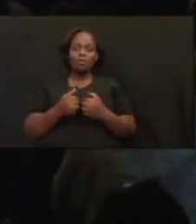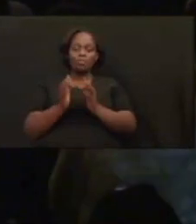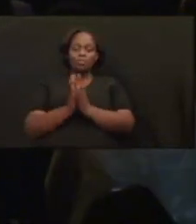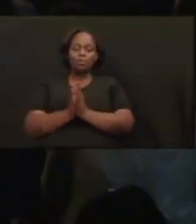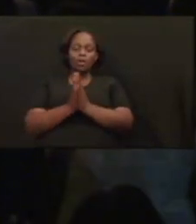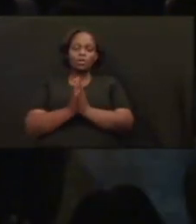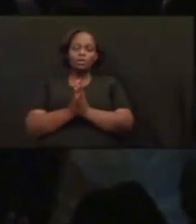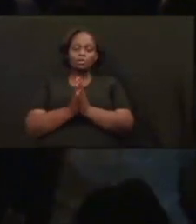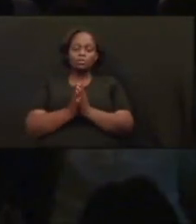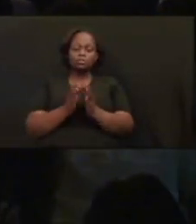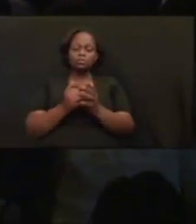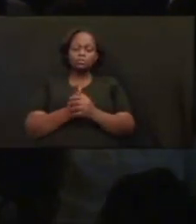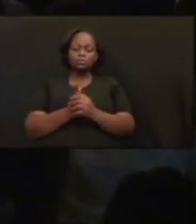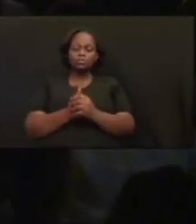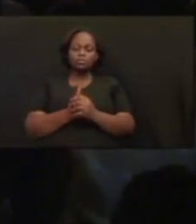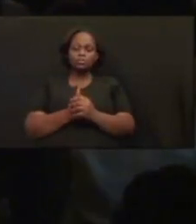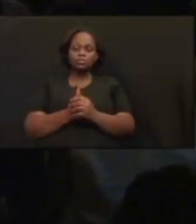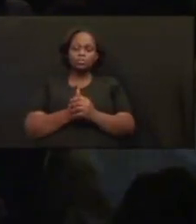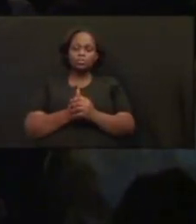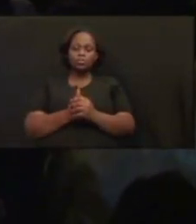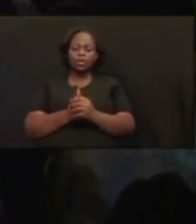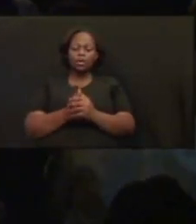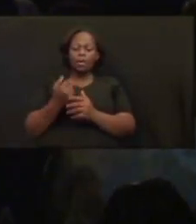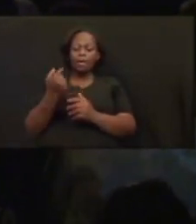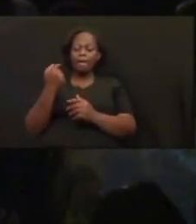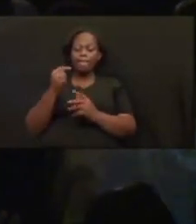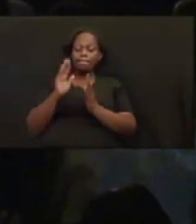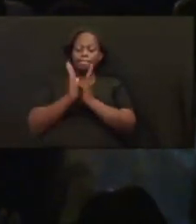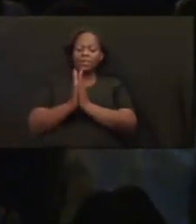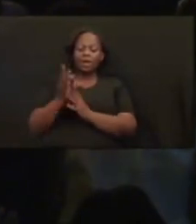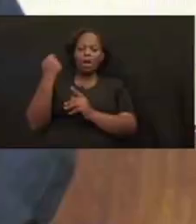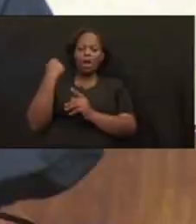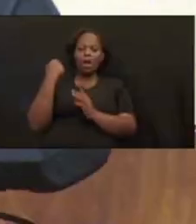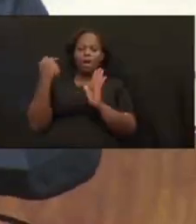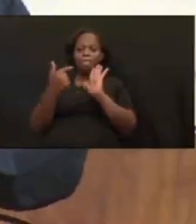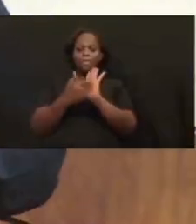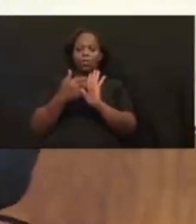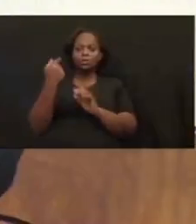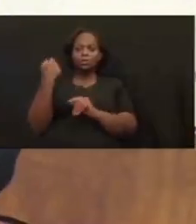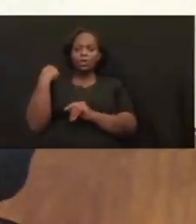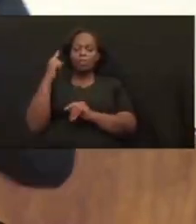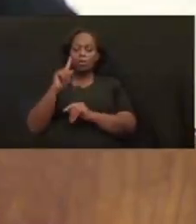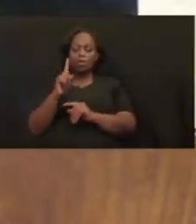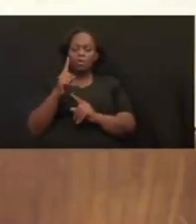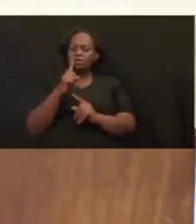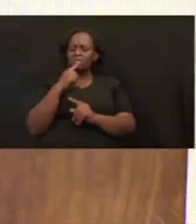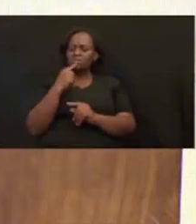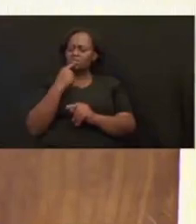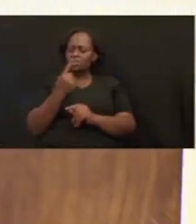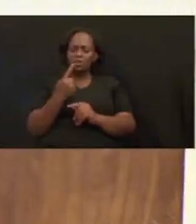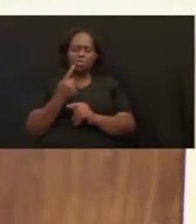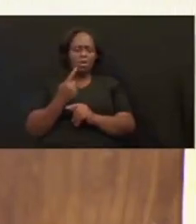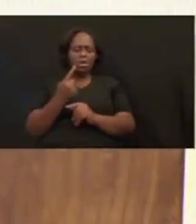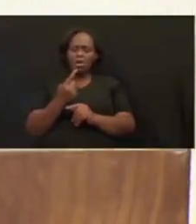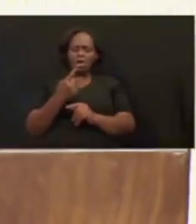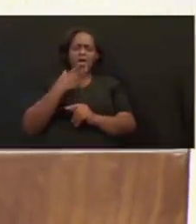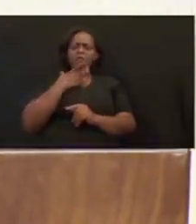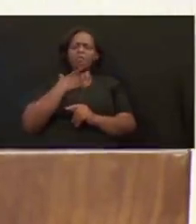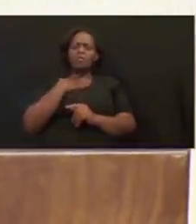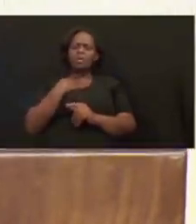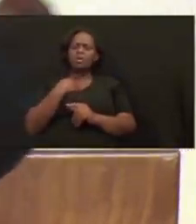life and we're done for the night. Prayer point number 1. Lord, I obtain grace to be an effective